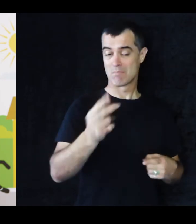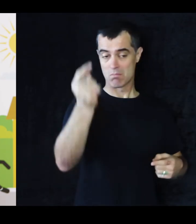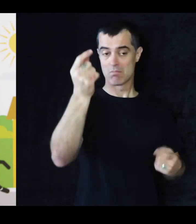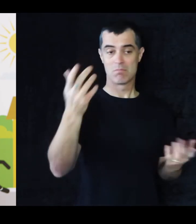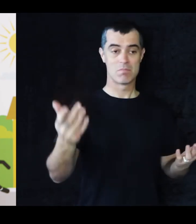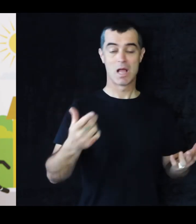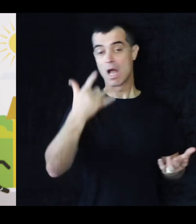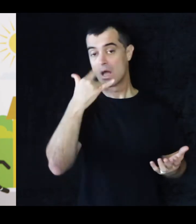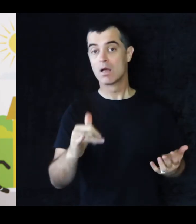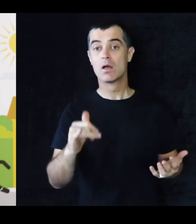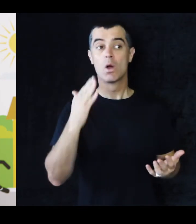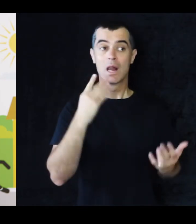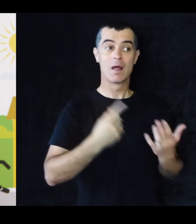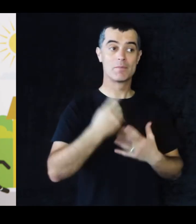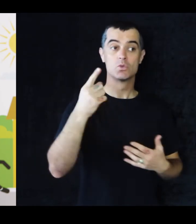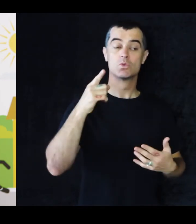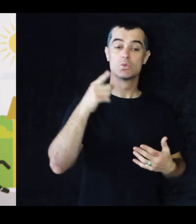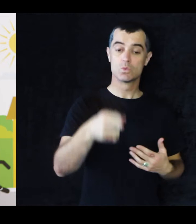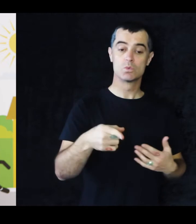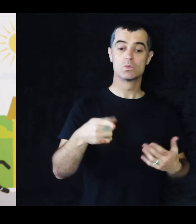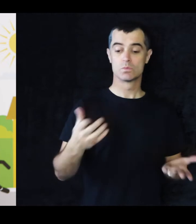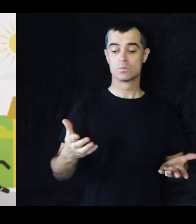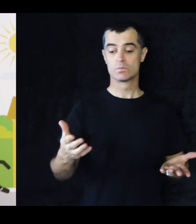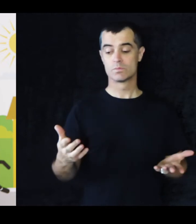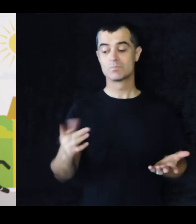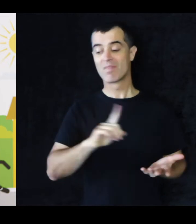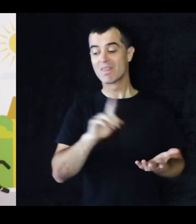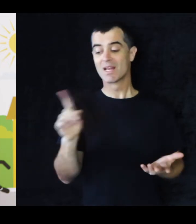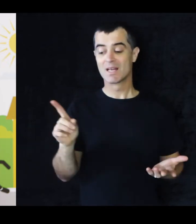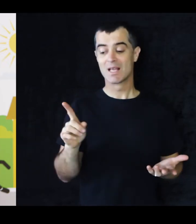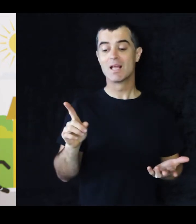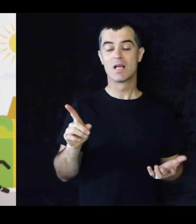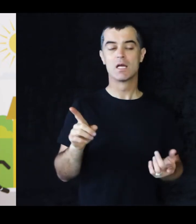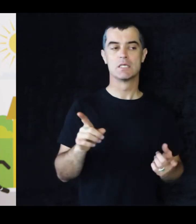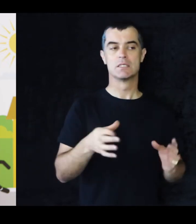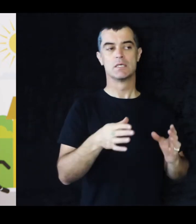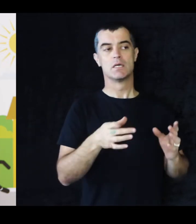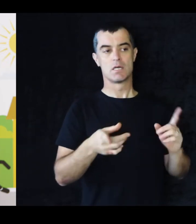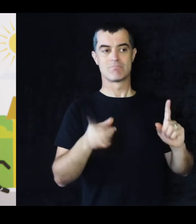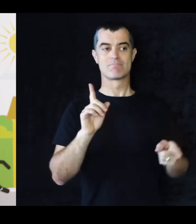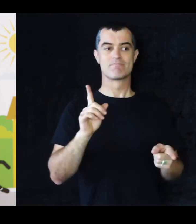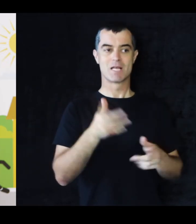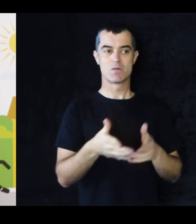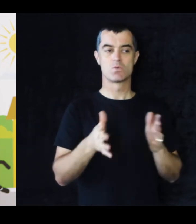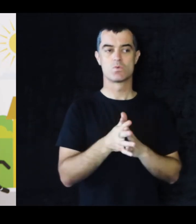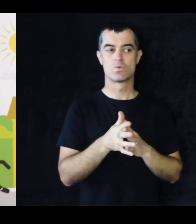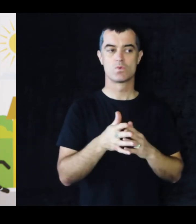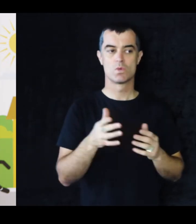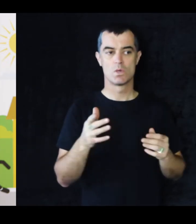you very quickly. And unfortunately, when it does happen to you, then you